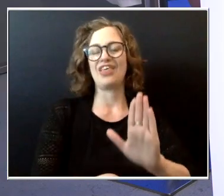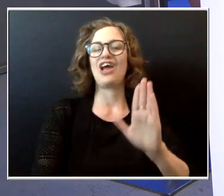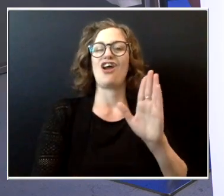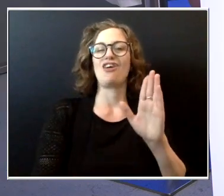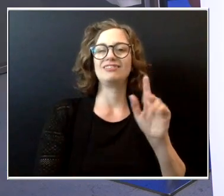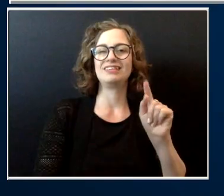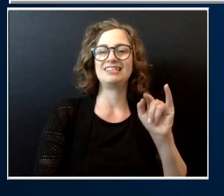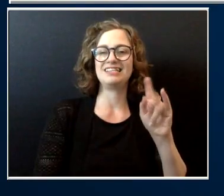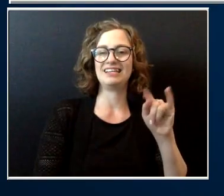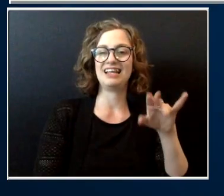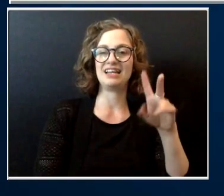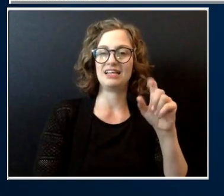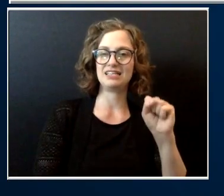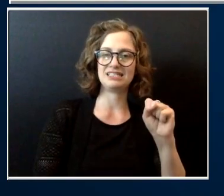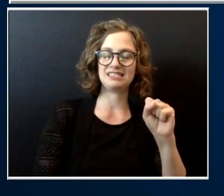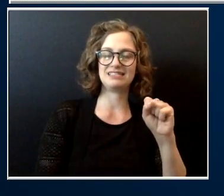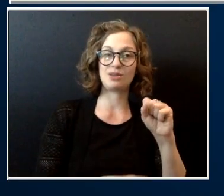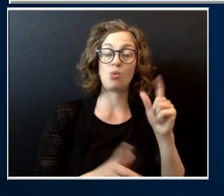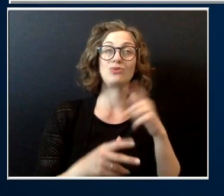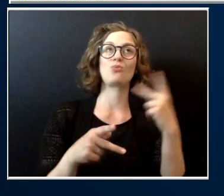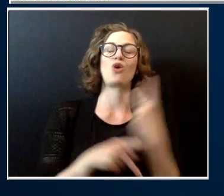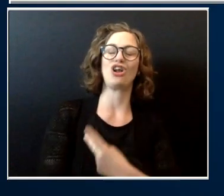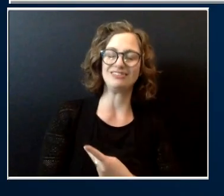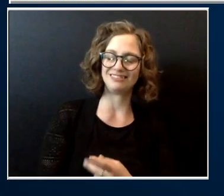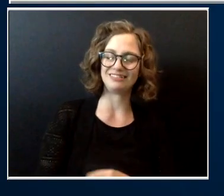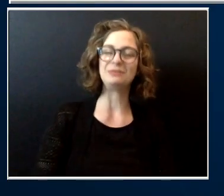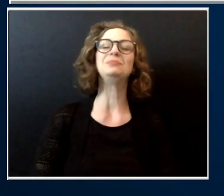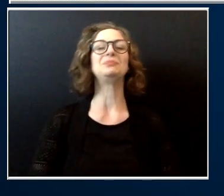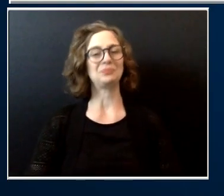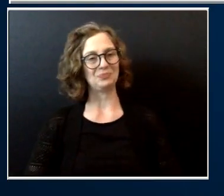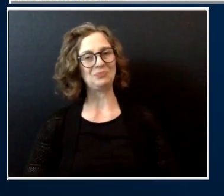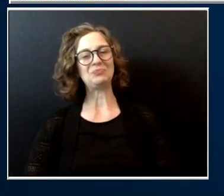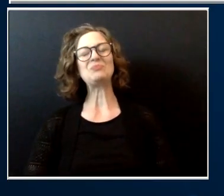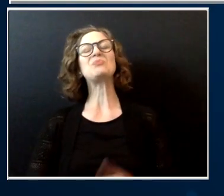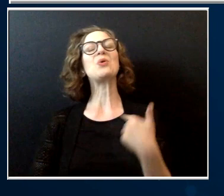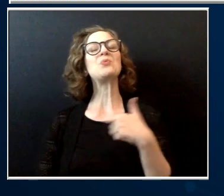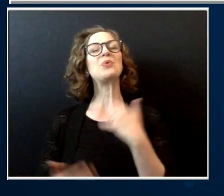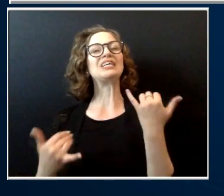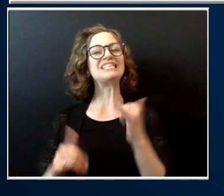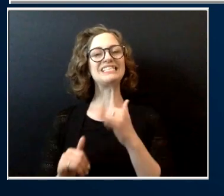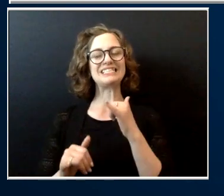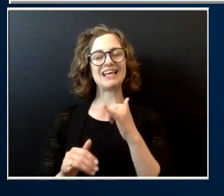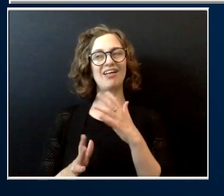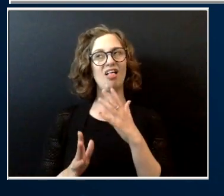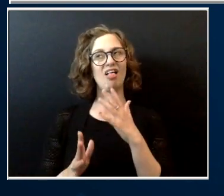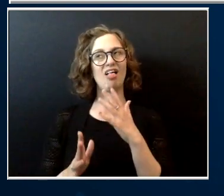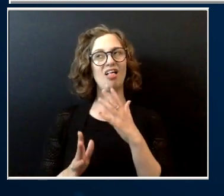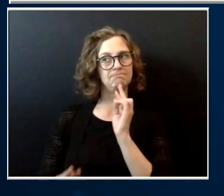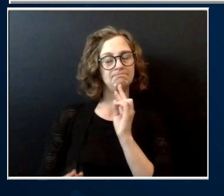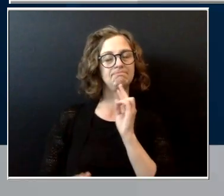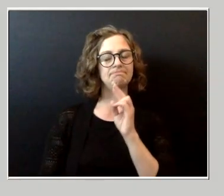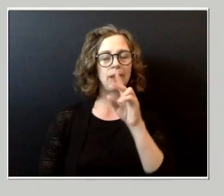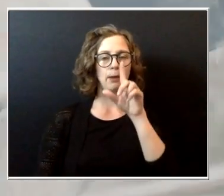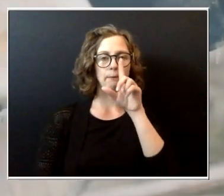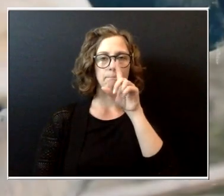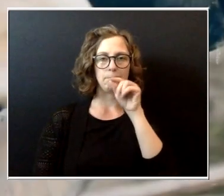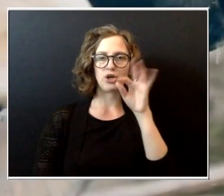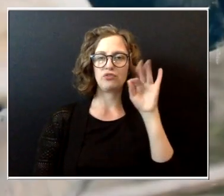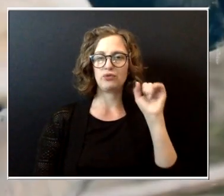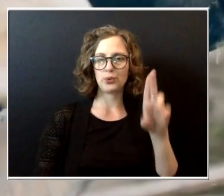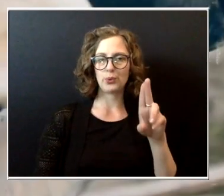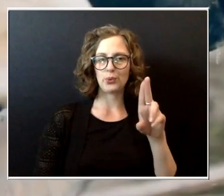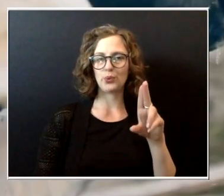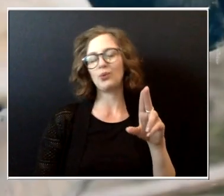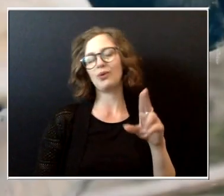involved. All right, so we're still following the bird flu, H5N1. There was a second human case in the U.S., Hawk. Yeah, again, this